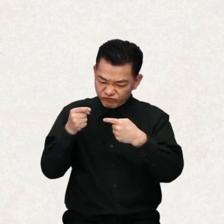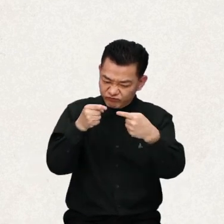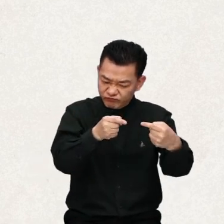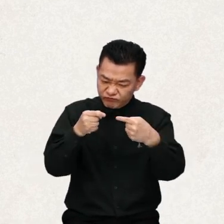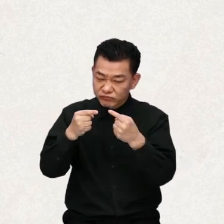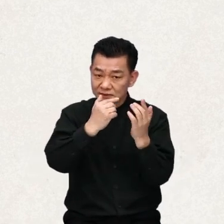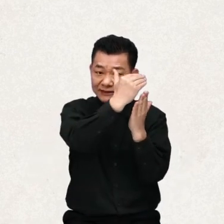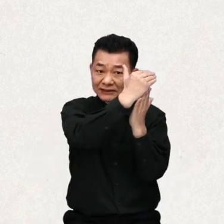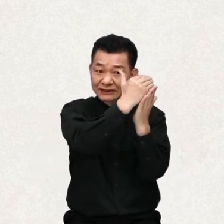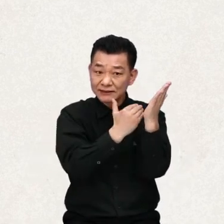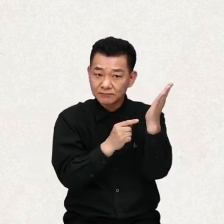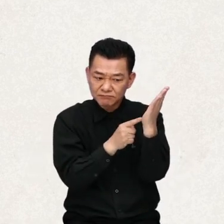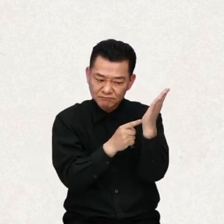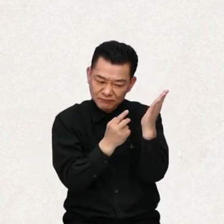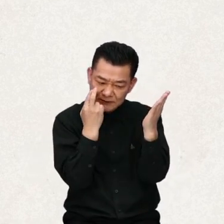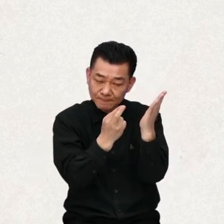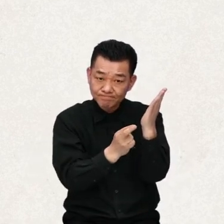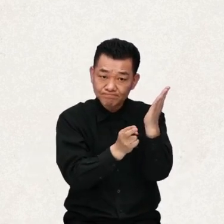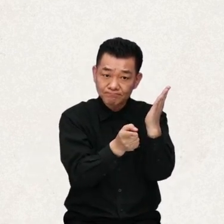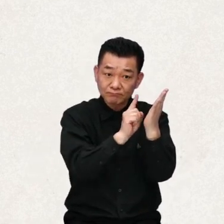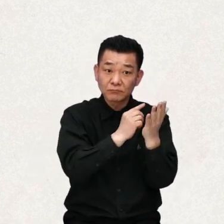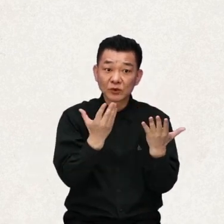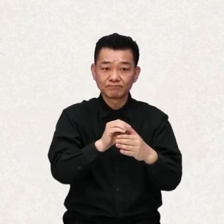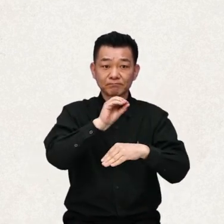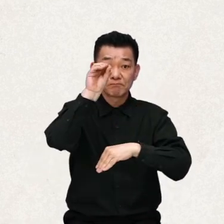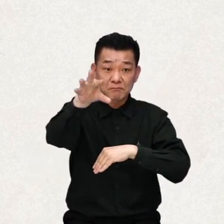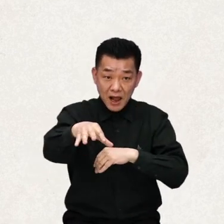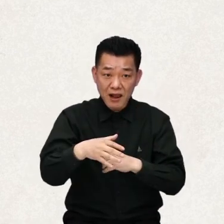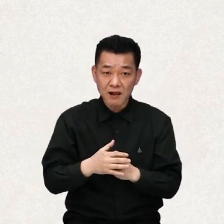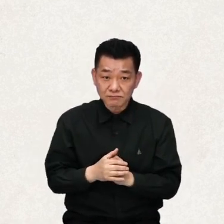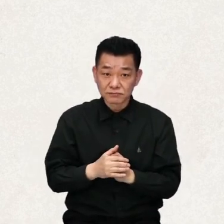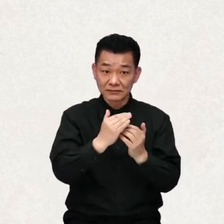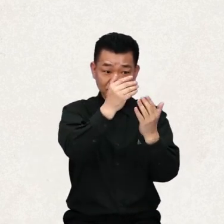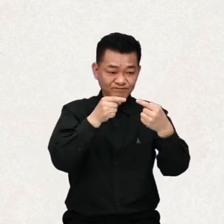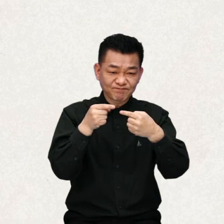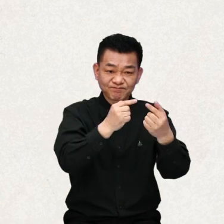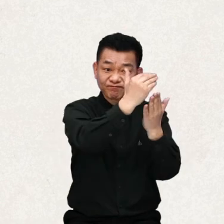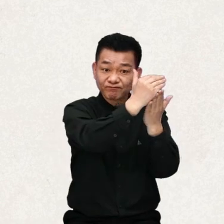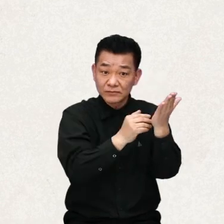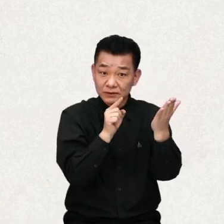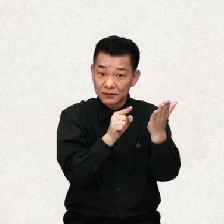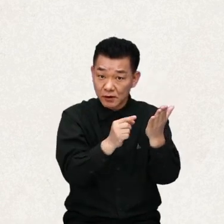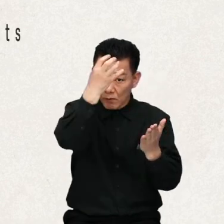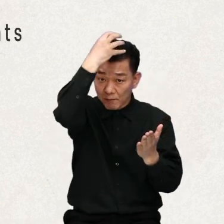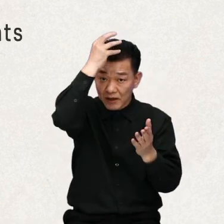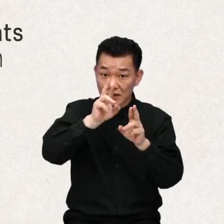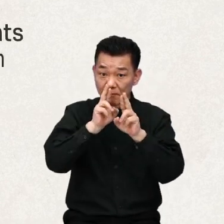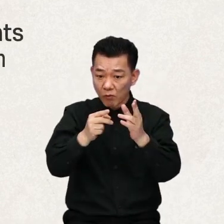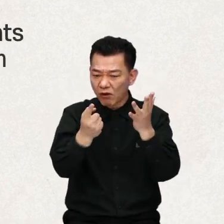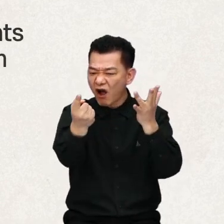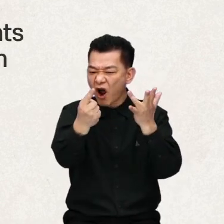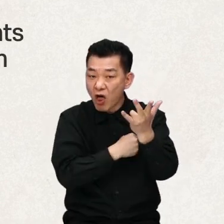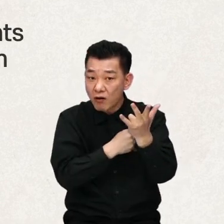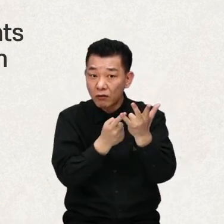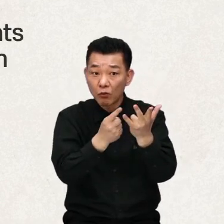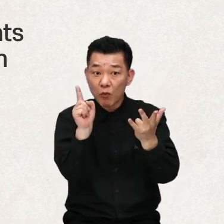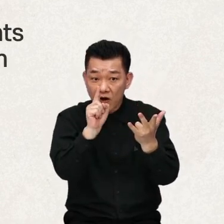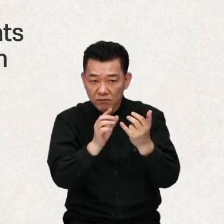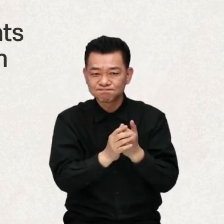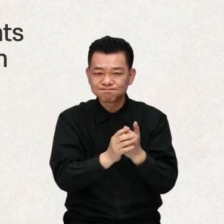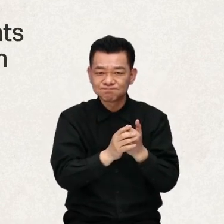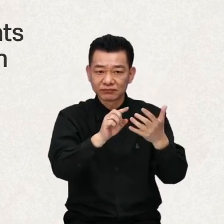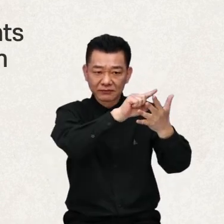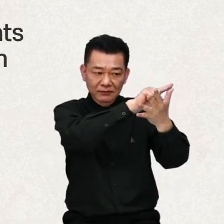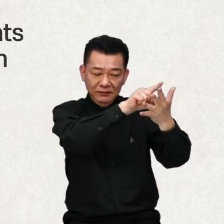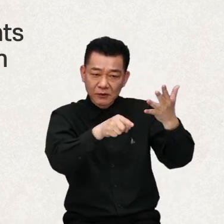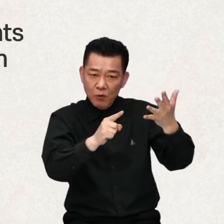of issues to the state party concerned. The list of issues stated here means a questionnaire that is needed to evaluate